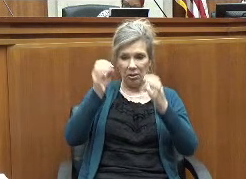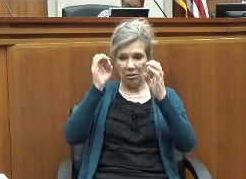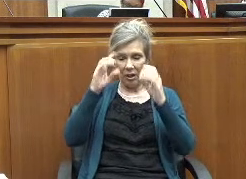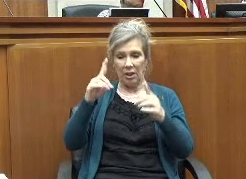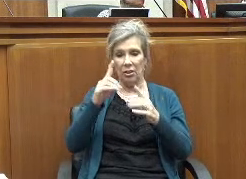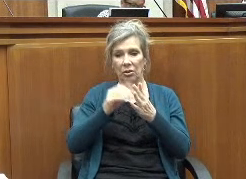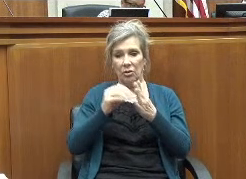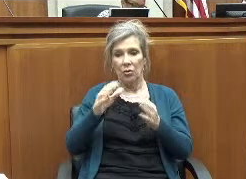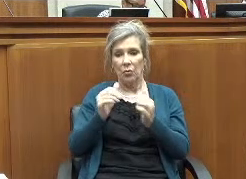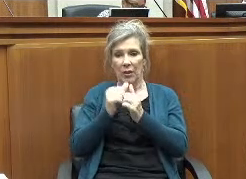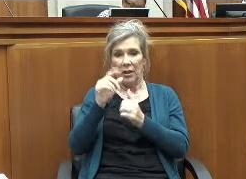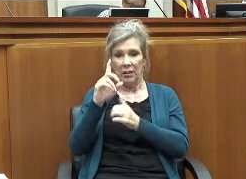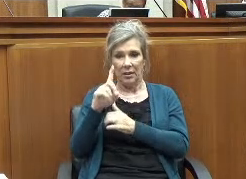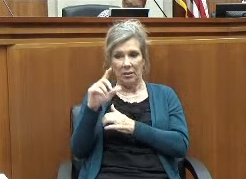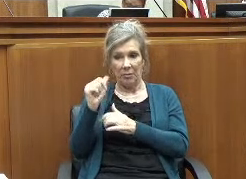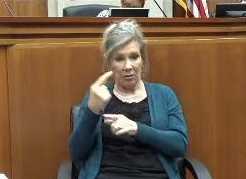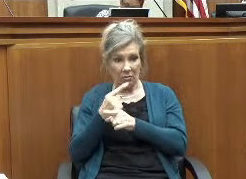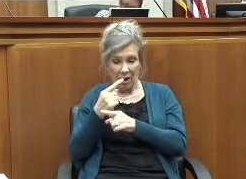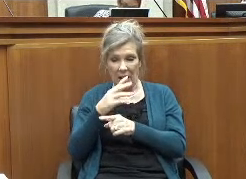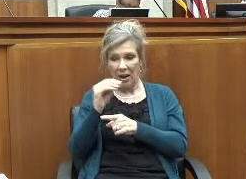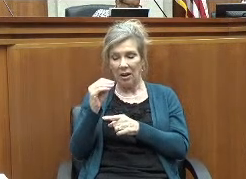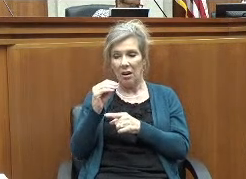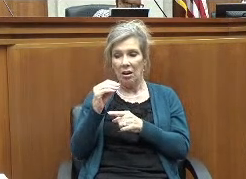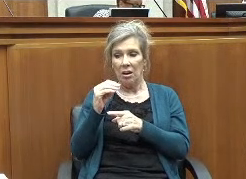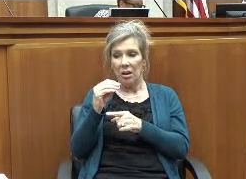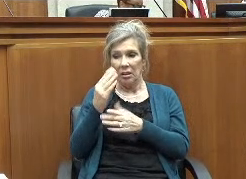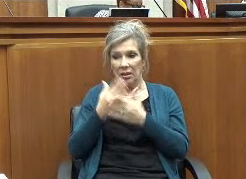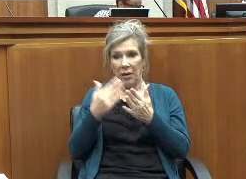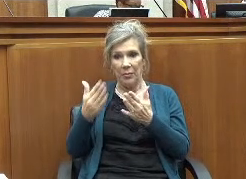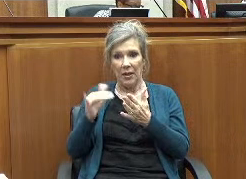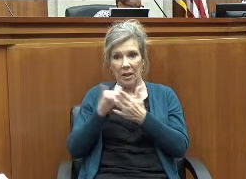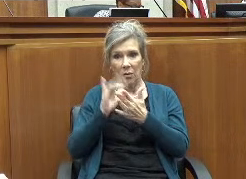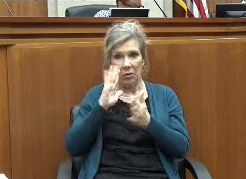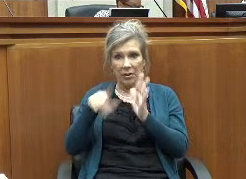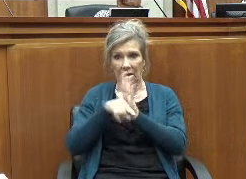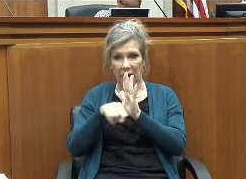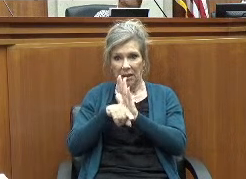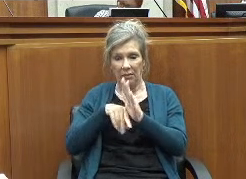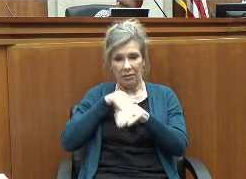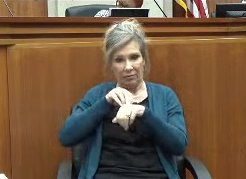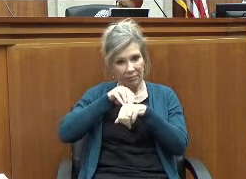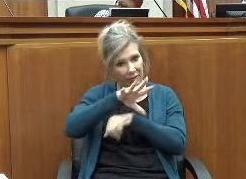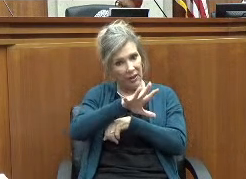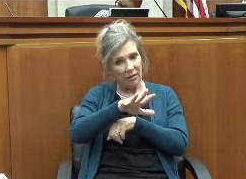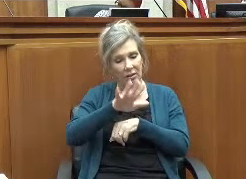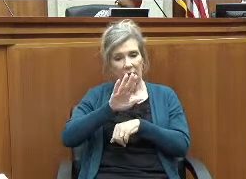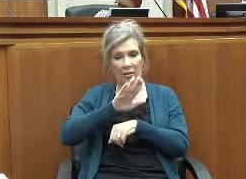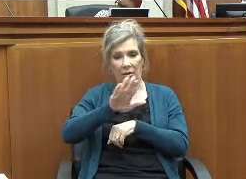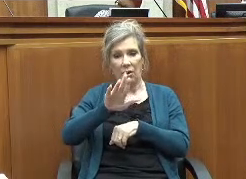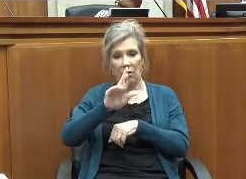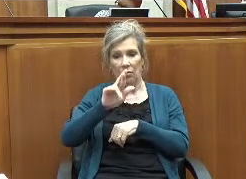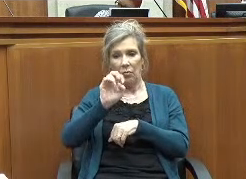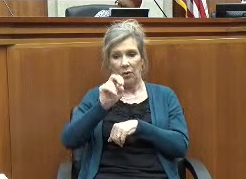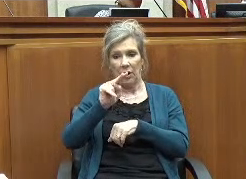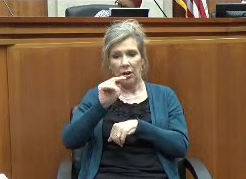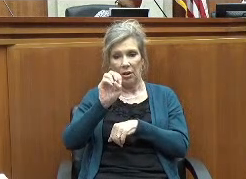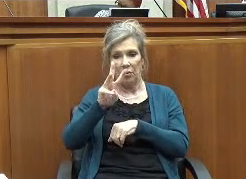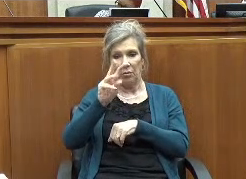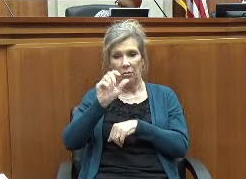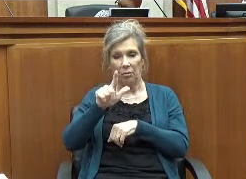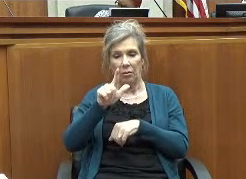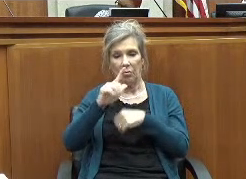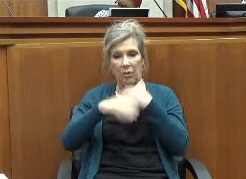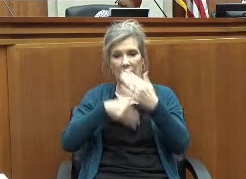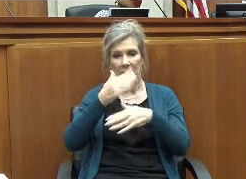with disabilities, right? And that this is something that is going to negatively affect their renewal process and